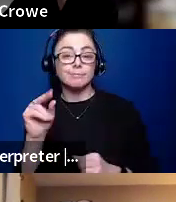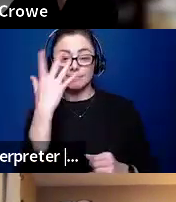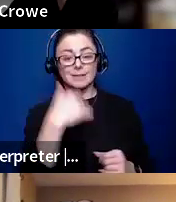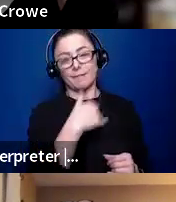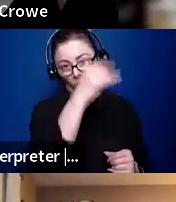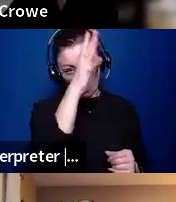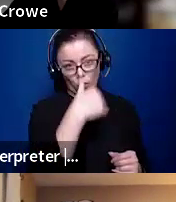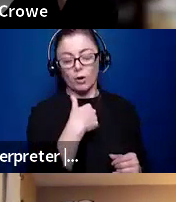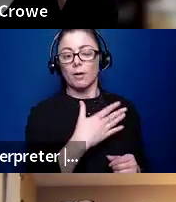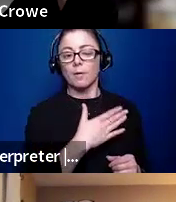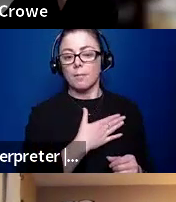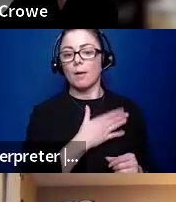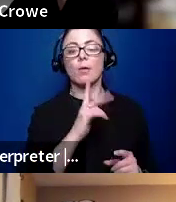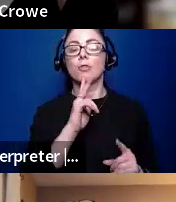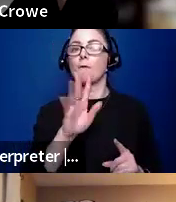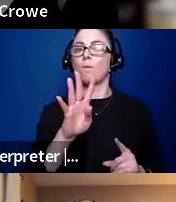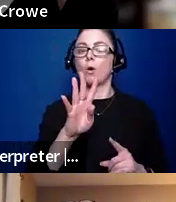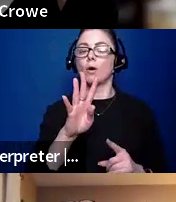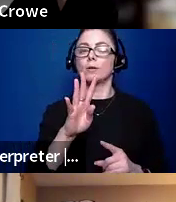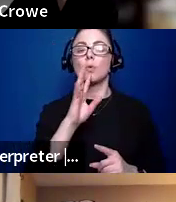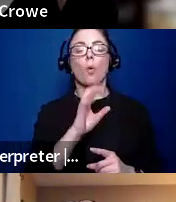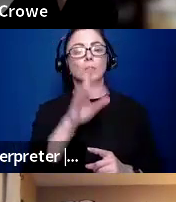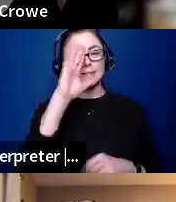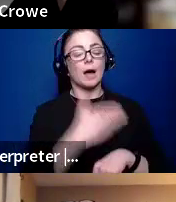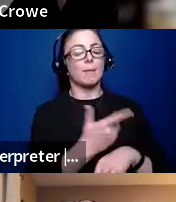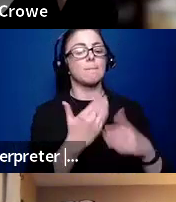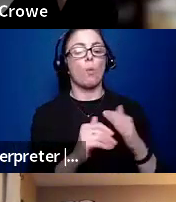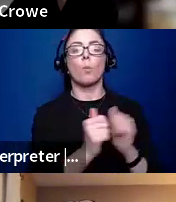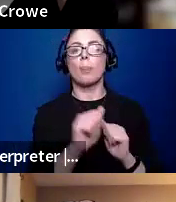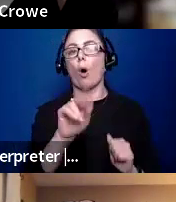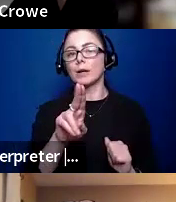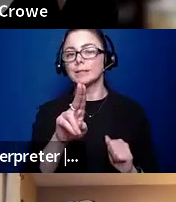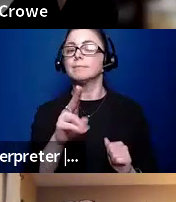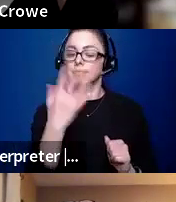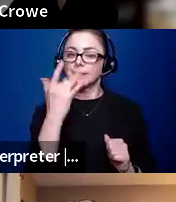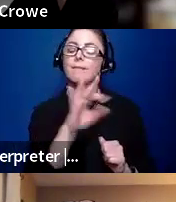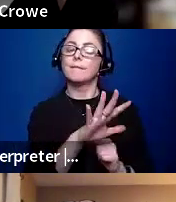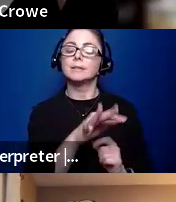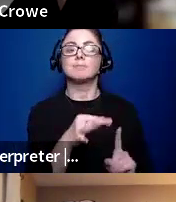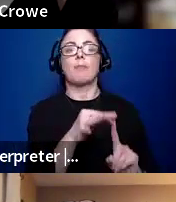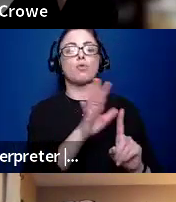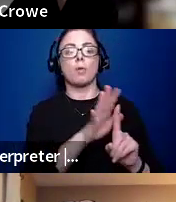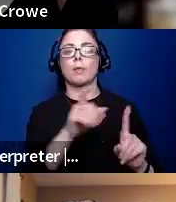son was born with autism, and obviously because of his special needs, he was involved